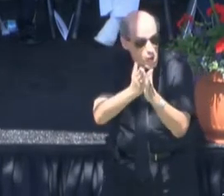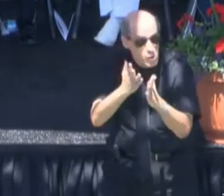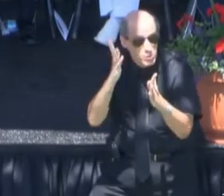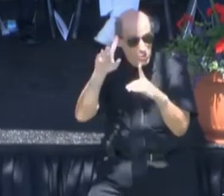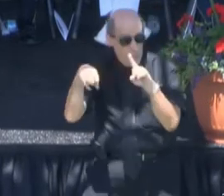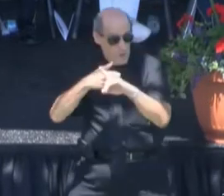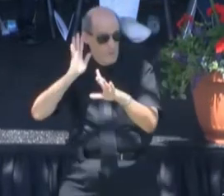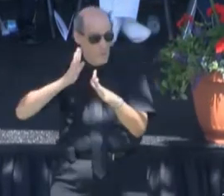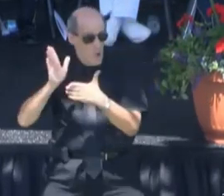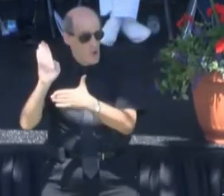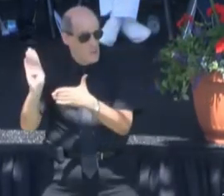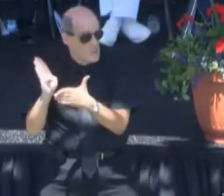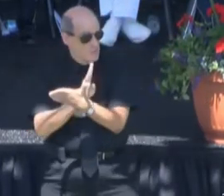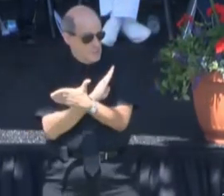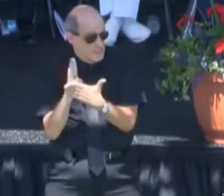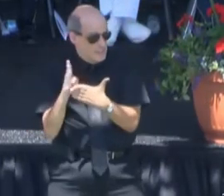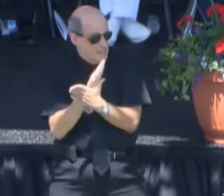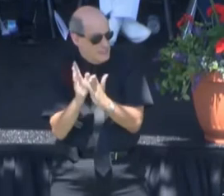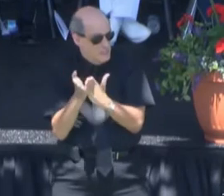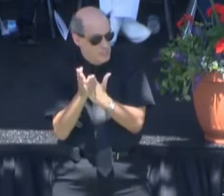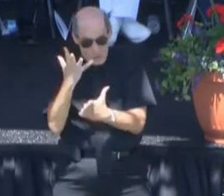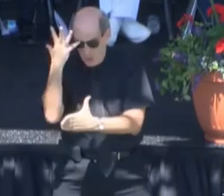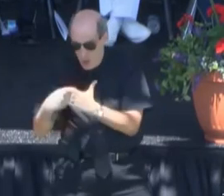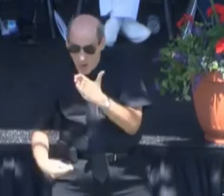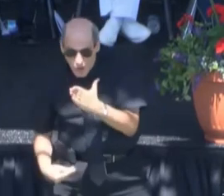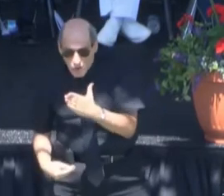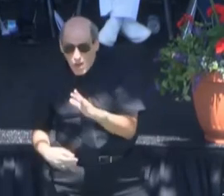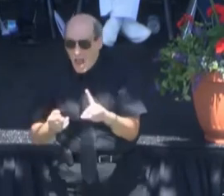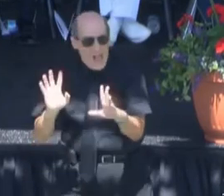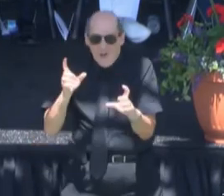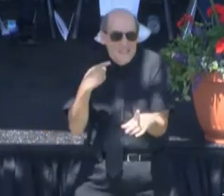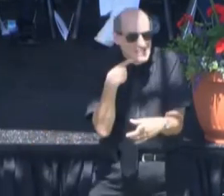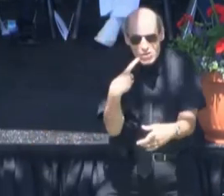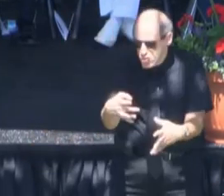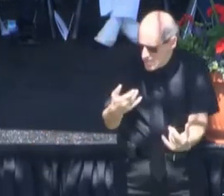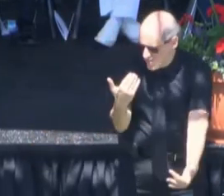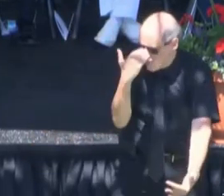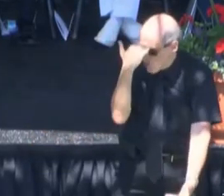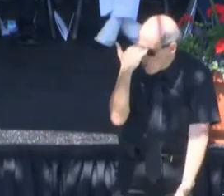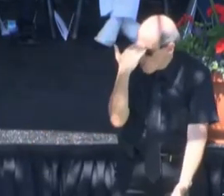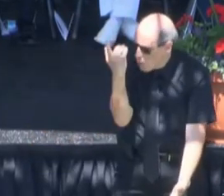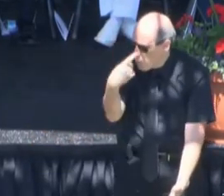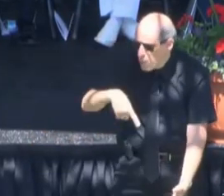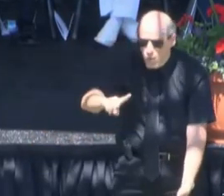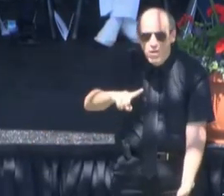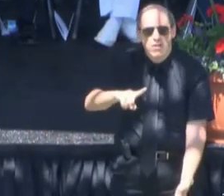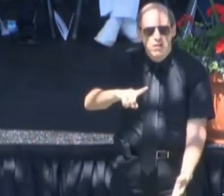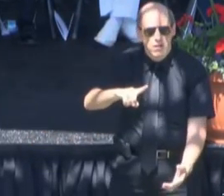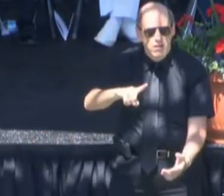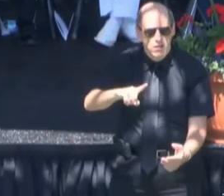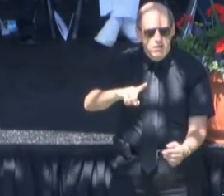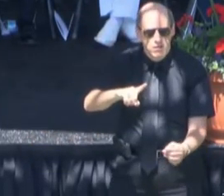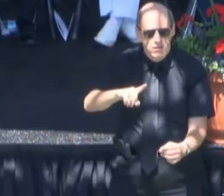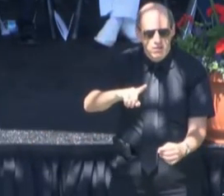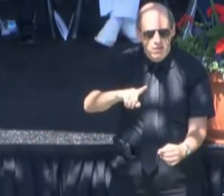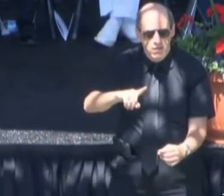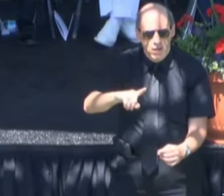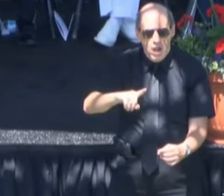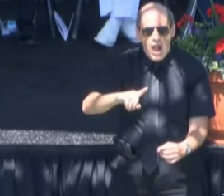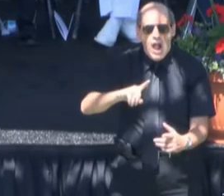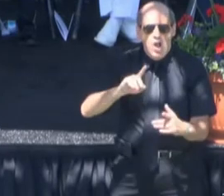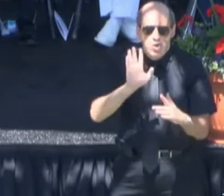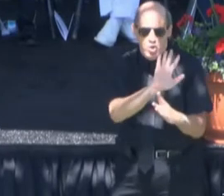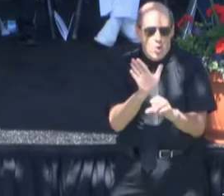commercial vessels went away. And I don't need to tell this class, the class of 2018, the level